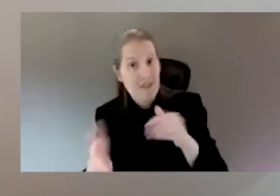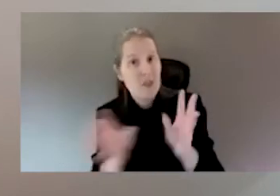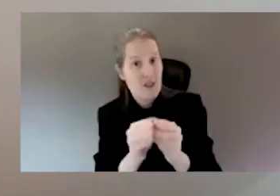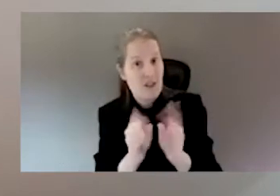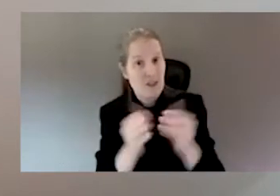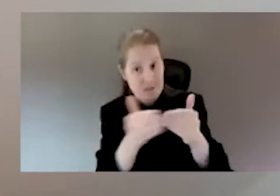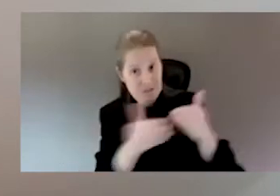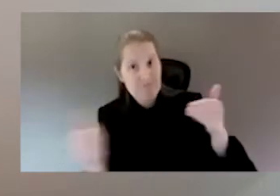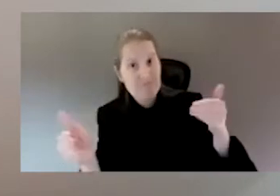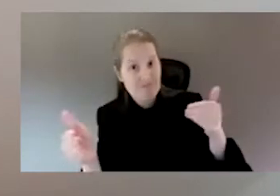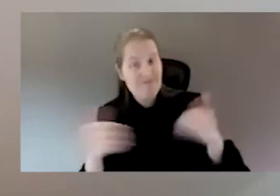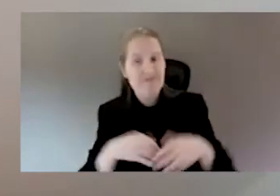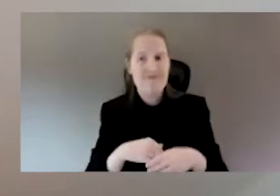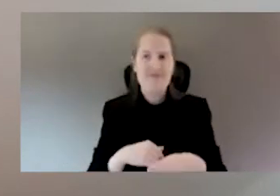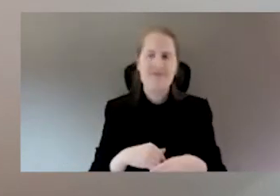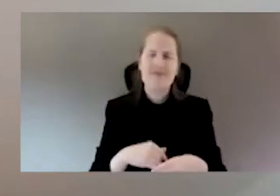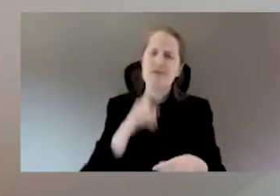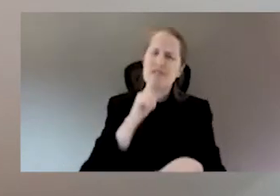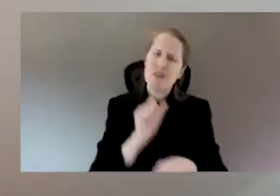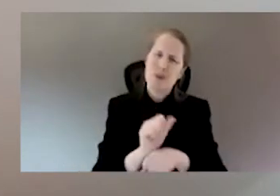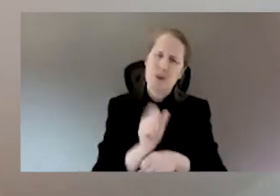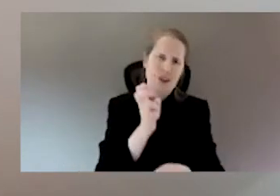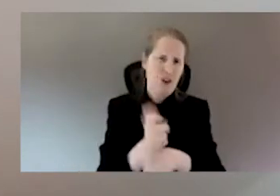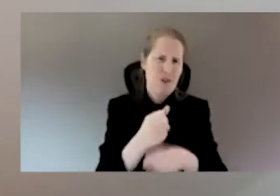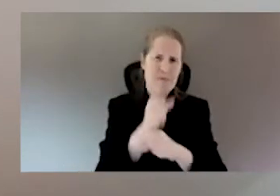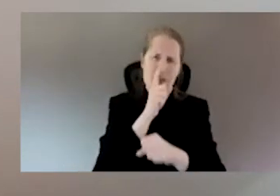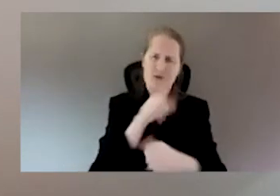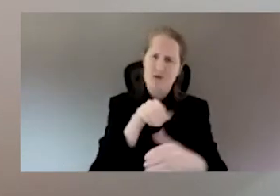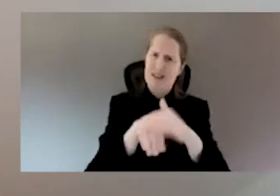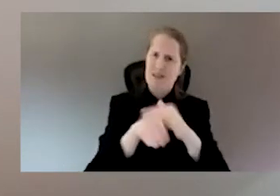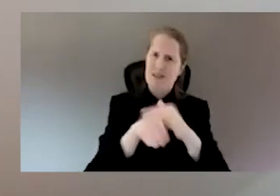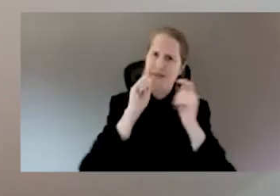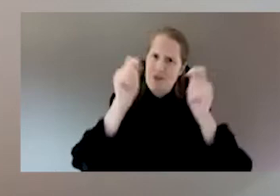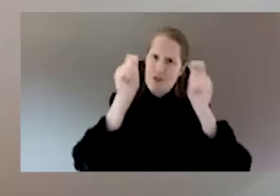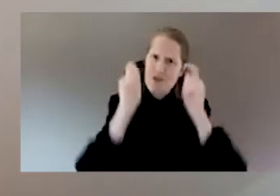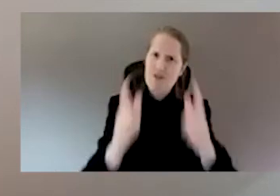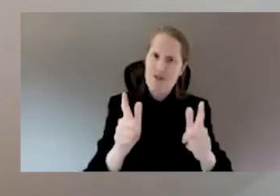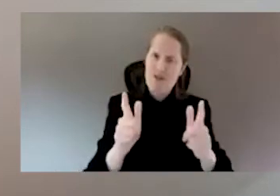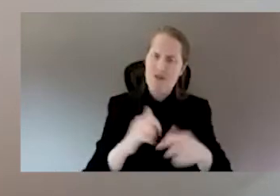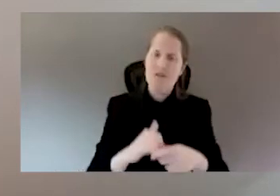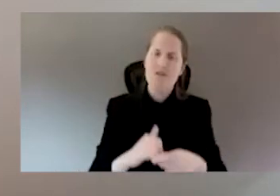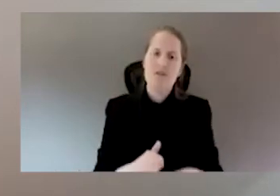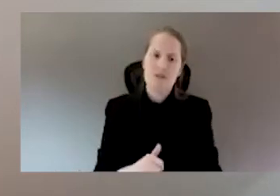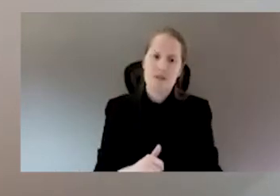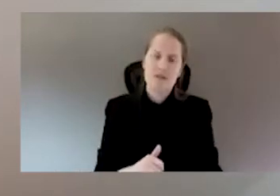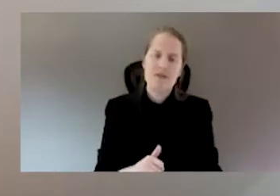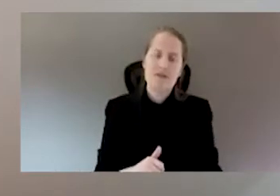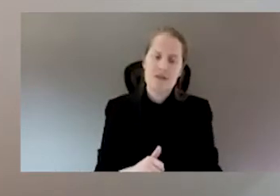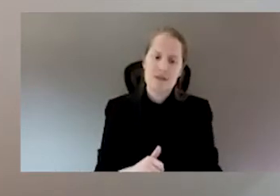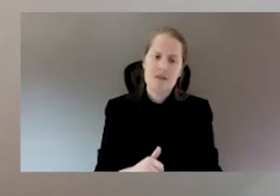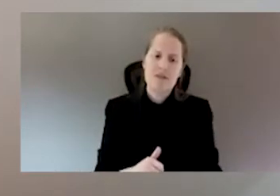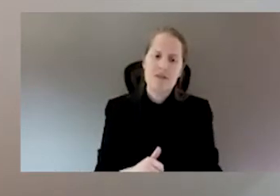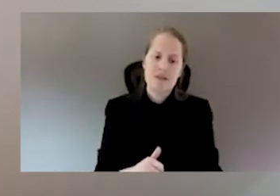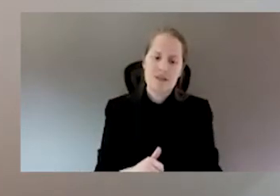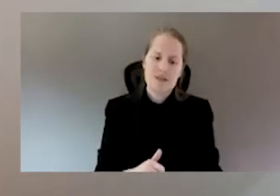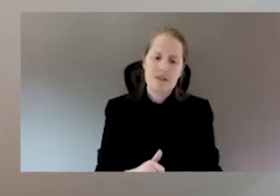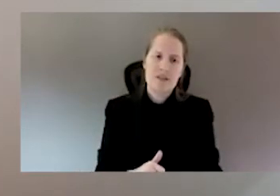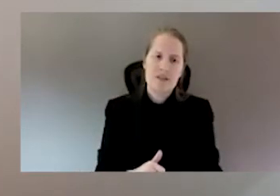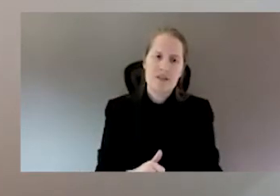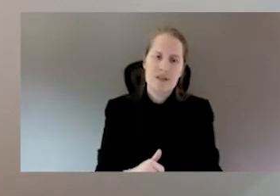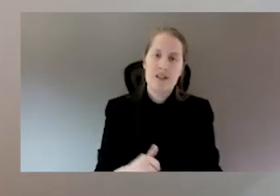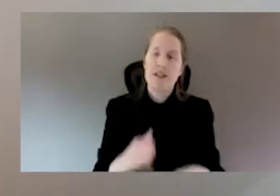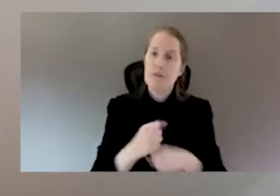to ensure the virtual platform is accessible to all and have ramped up efforts this year for